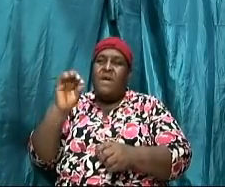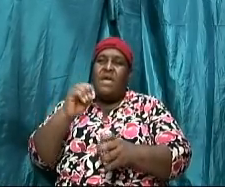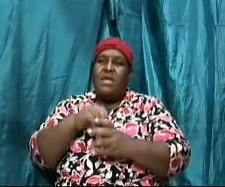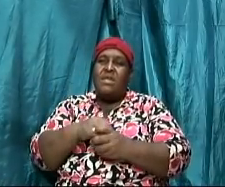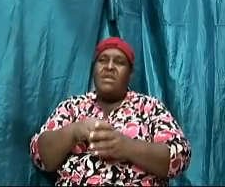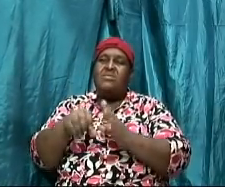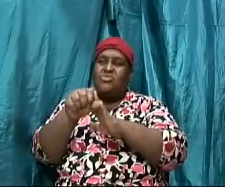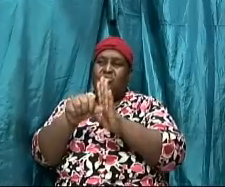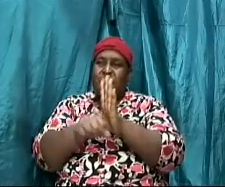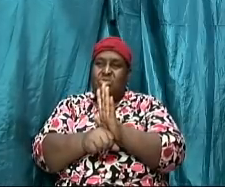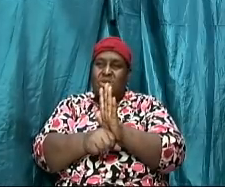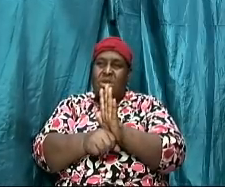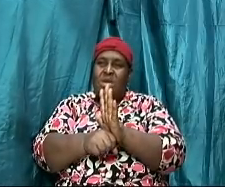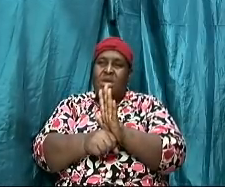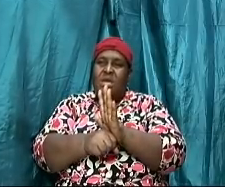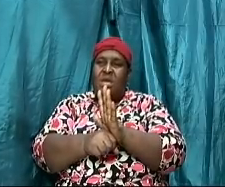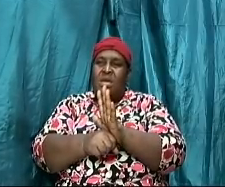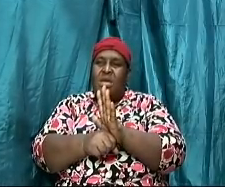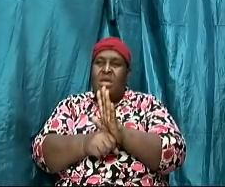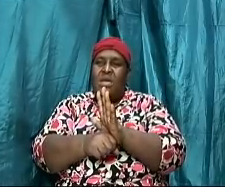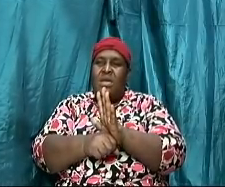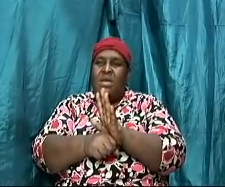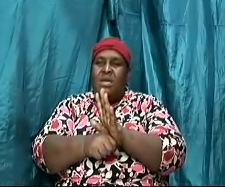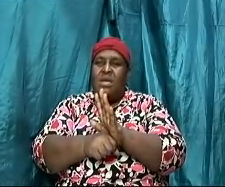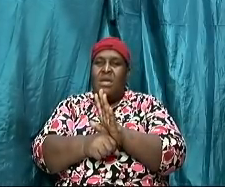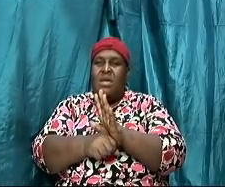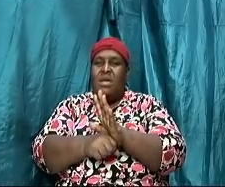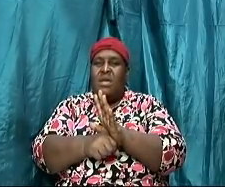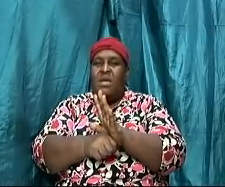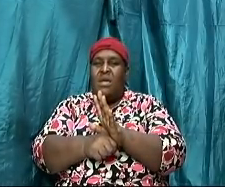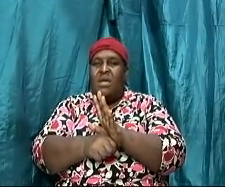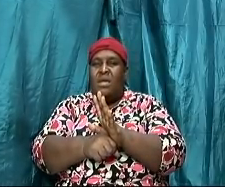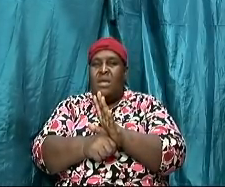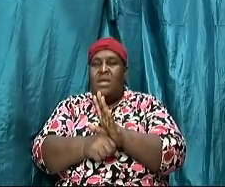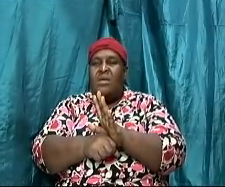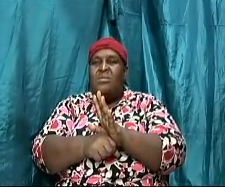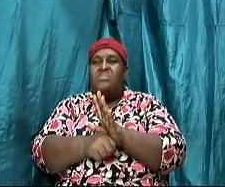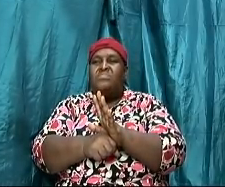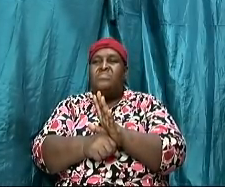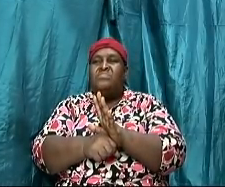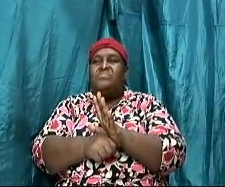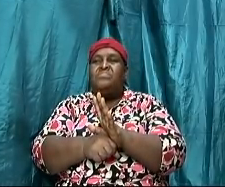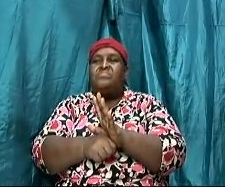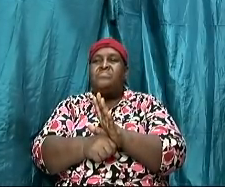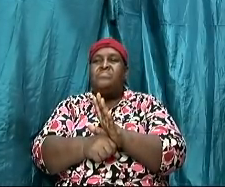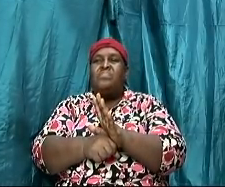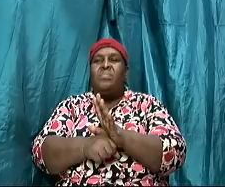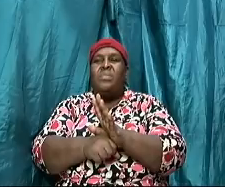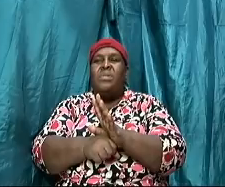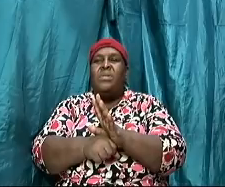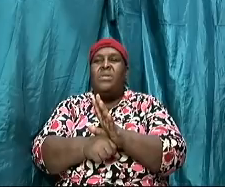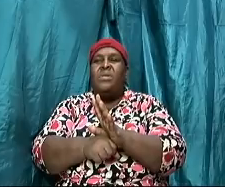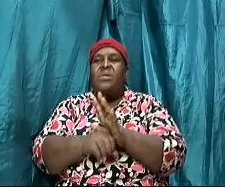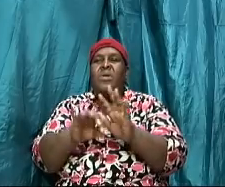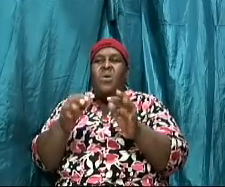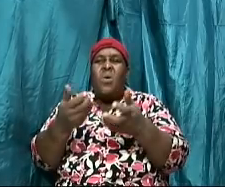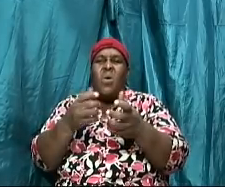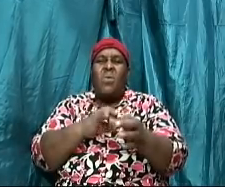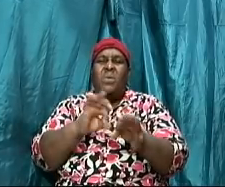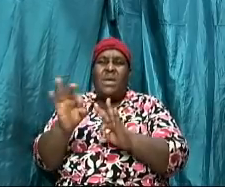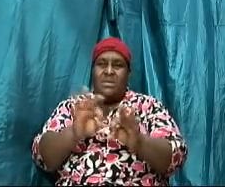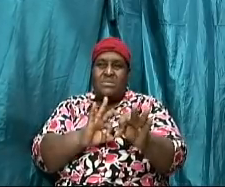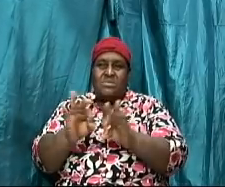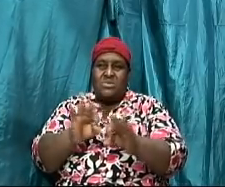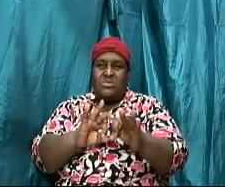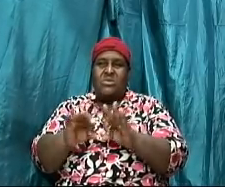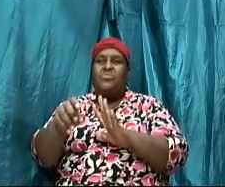and this comes from what we call hermeneutics, which is a fancy word which means how we interpret scriptures. One of the important